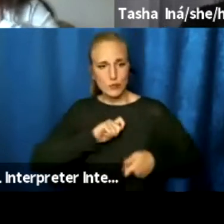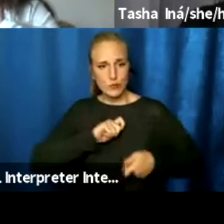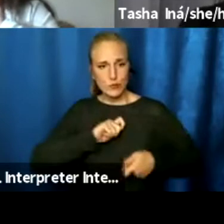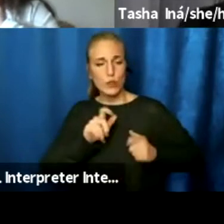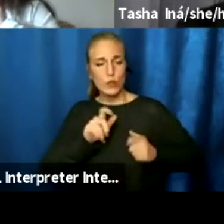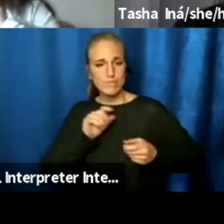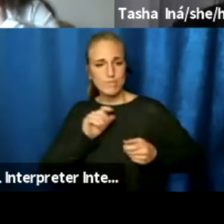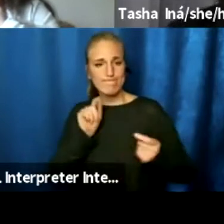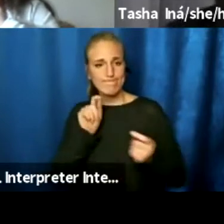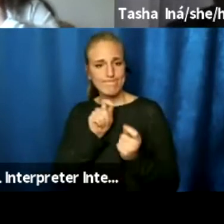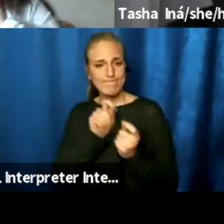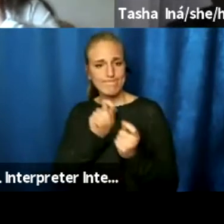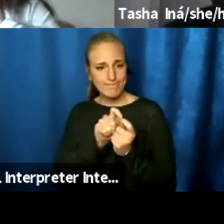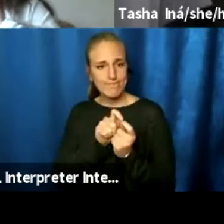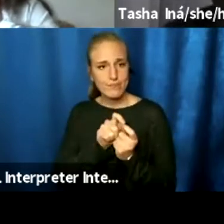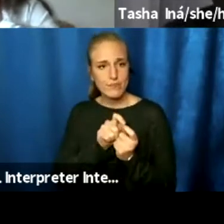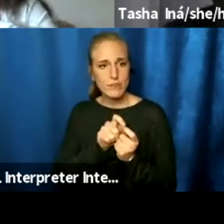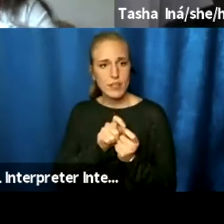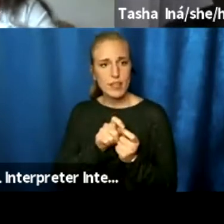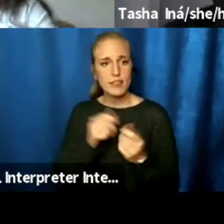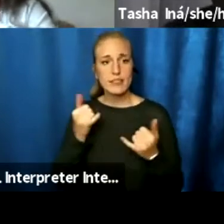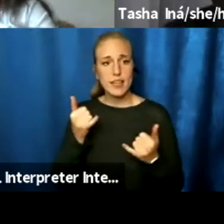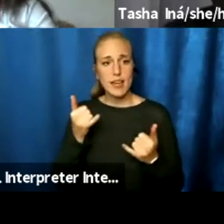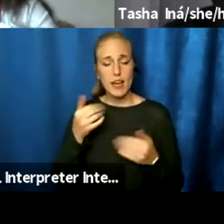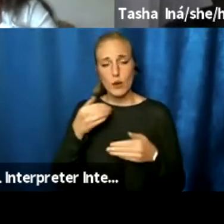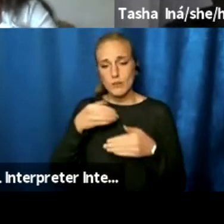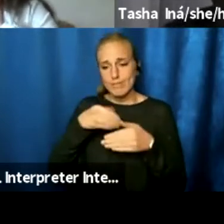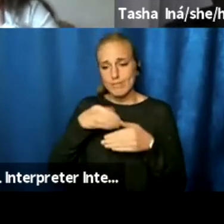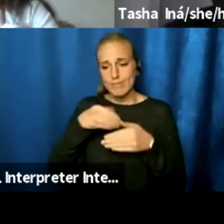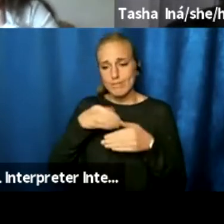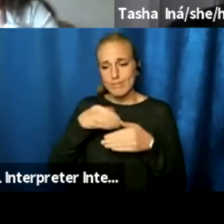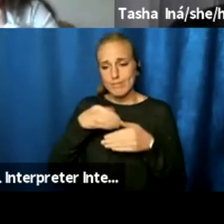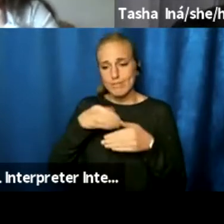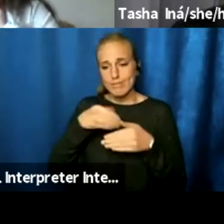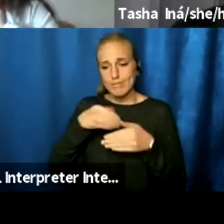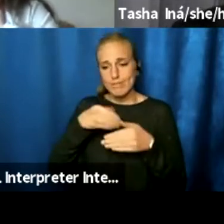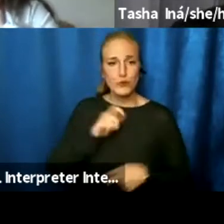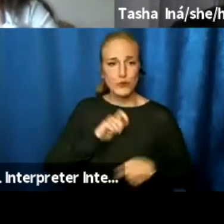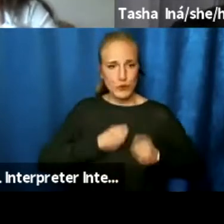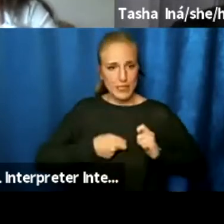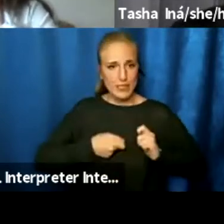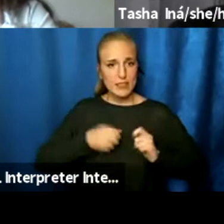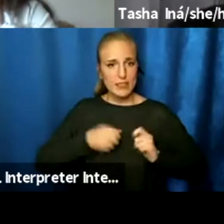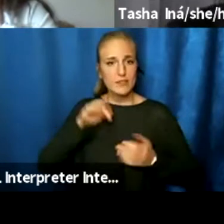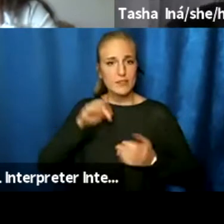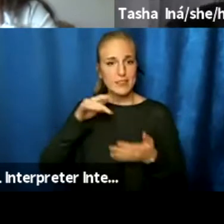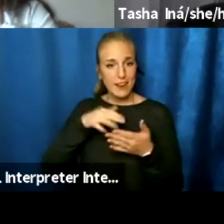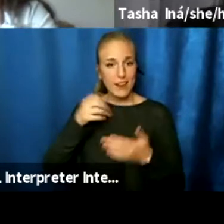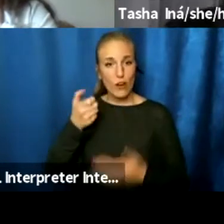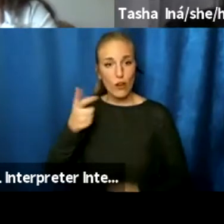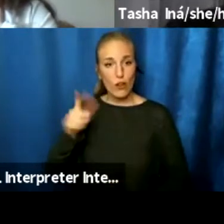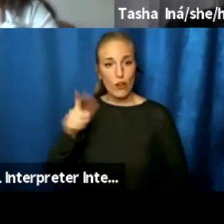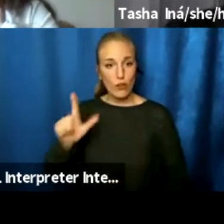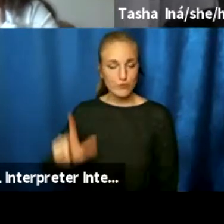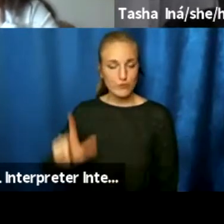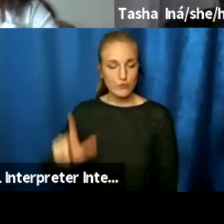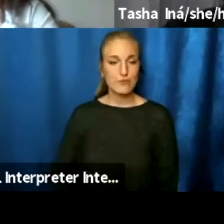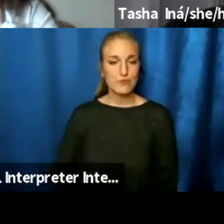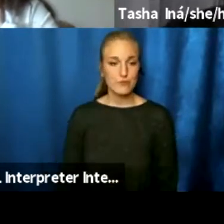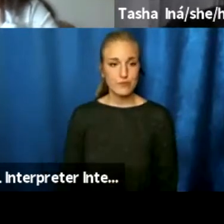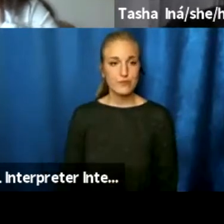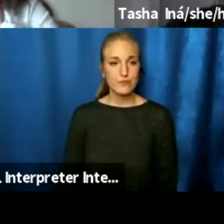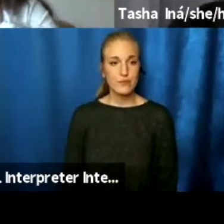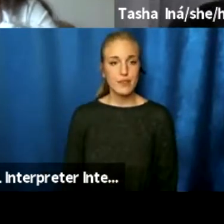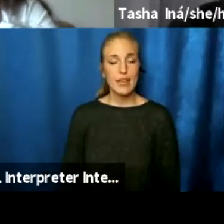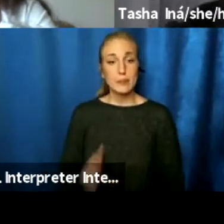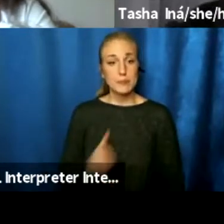we are going to enter what I call grief study hall. I'm going to play music,